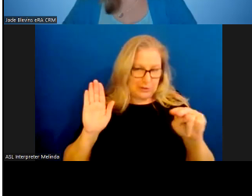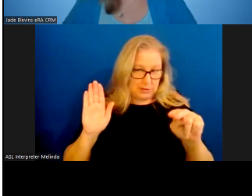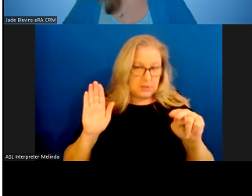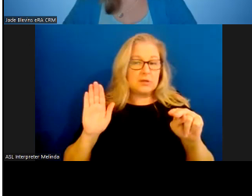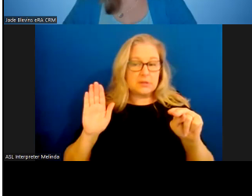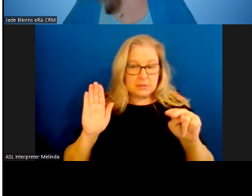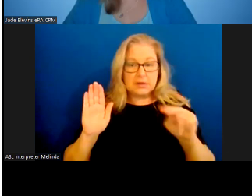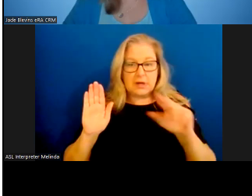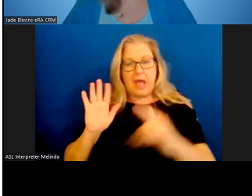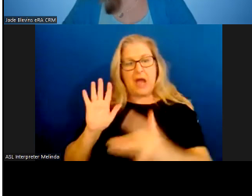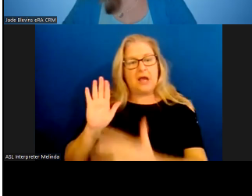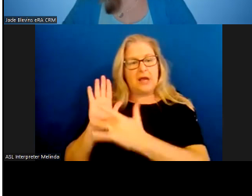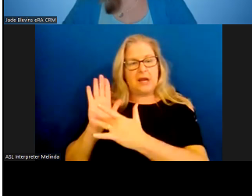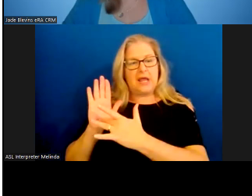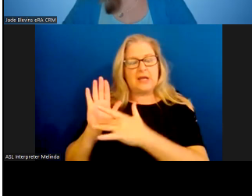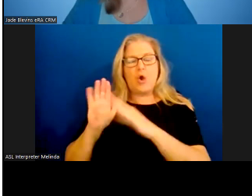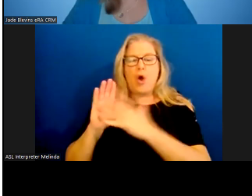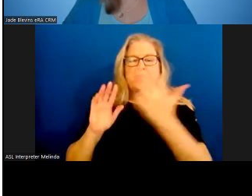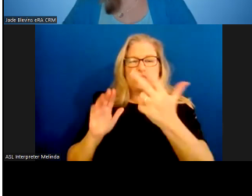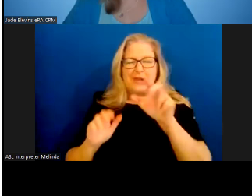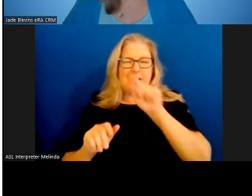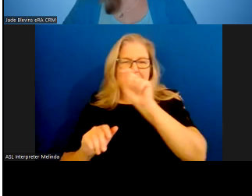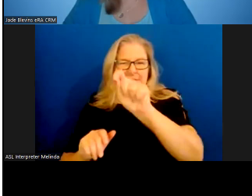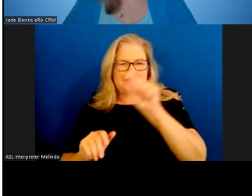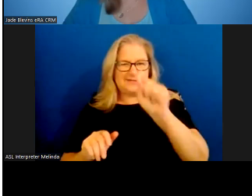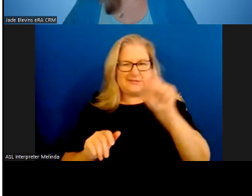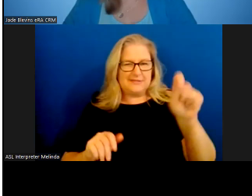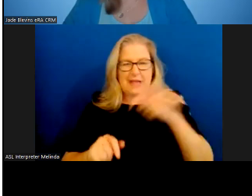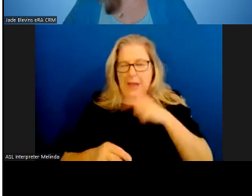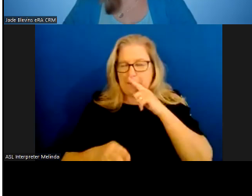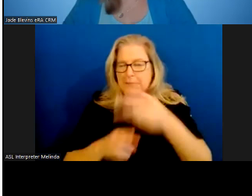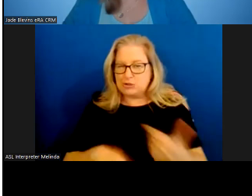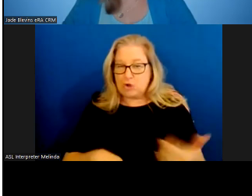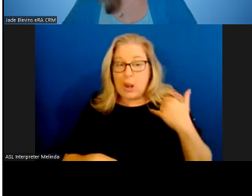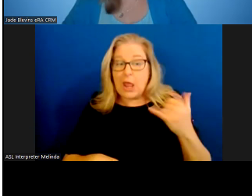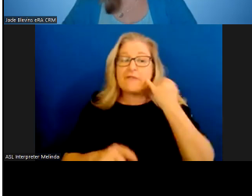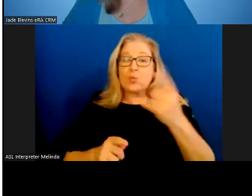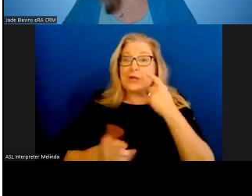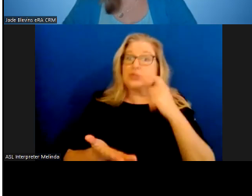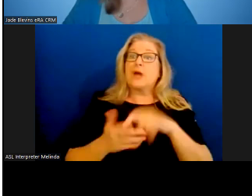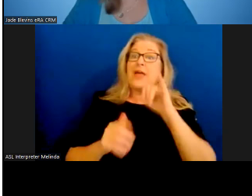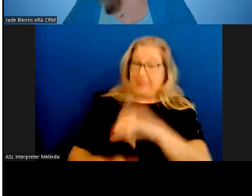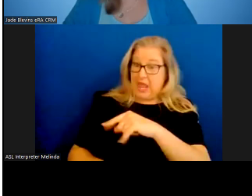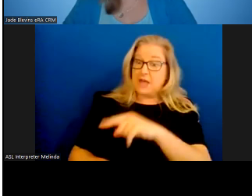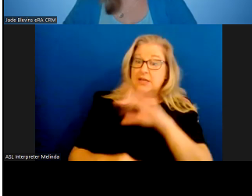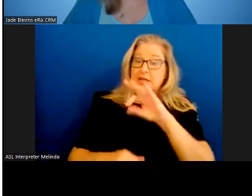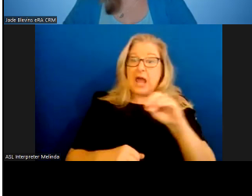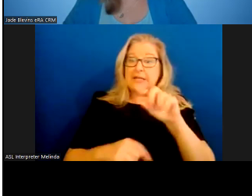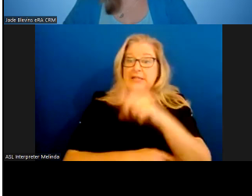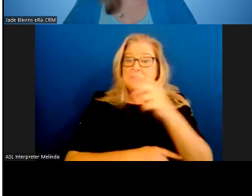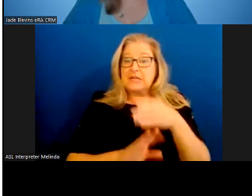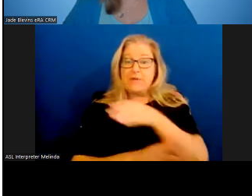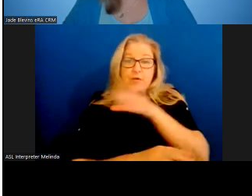This is by clicking on those 3 dots that I talked about earlier. If you see this extension 90 days before your project